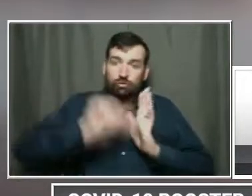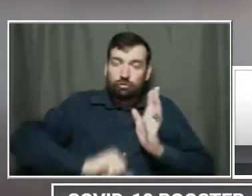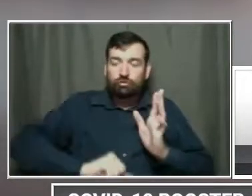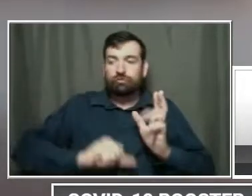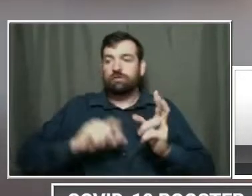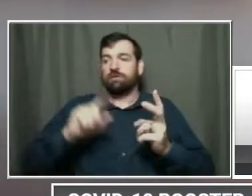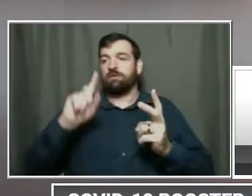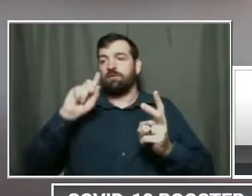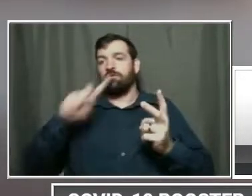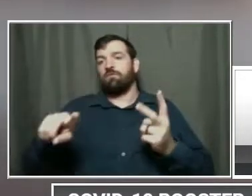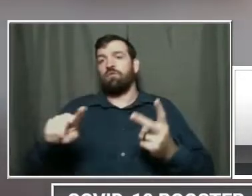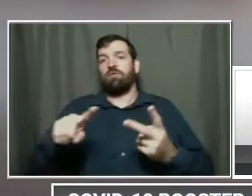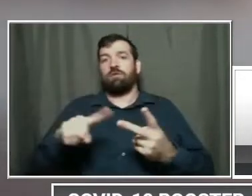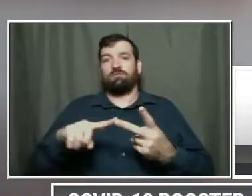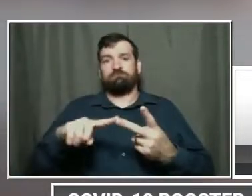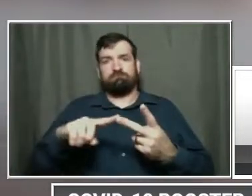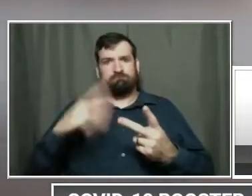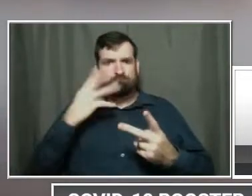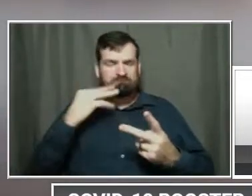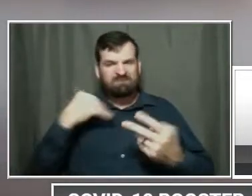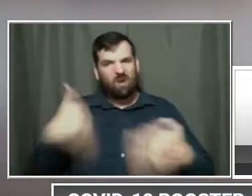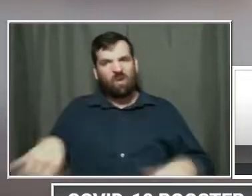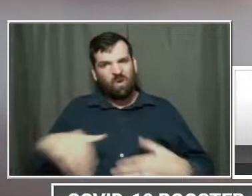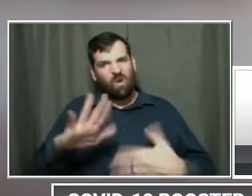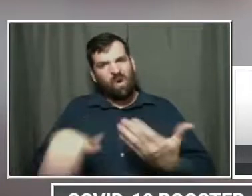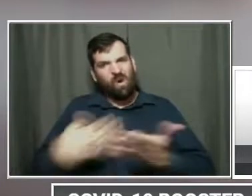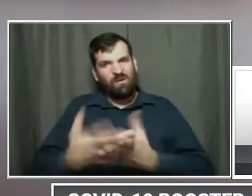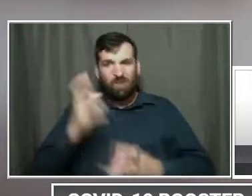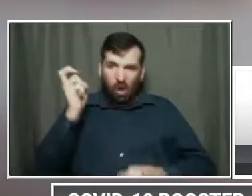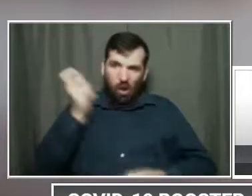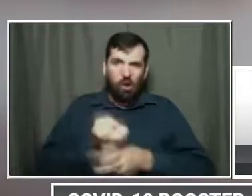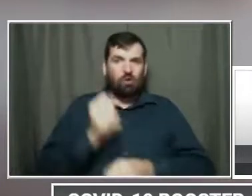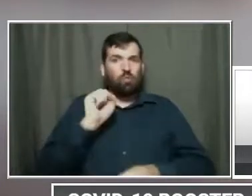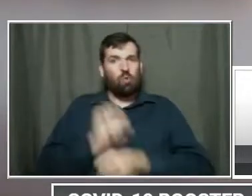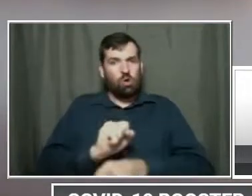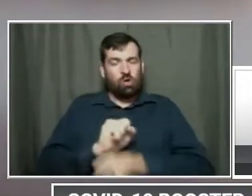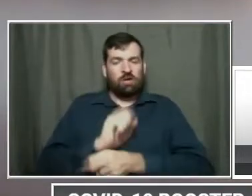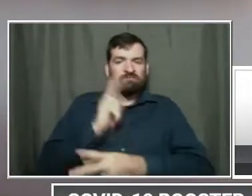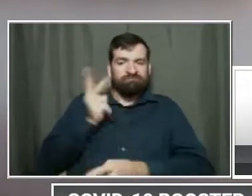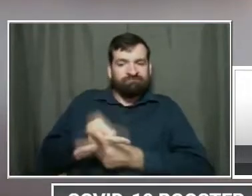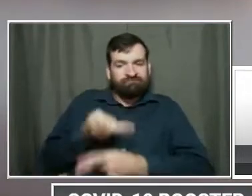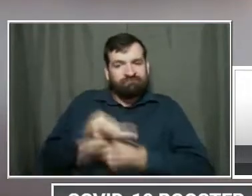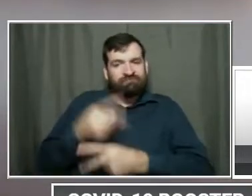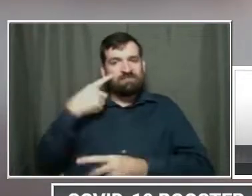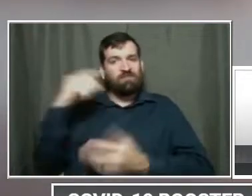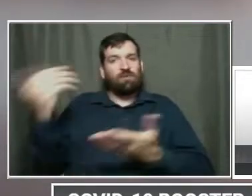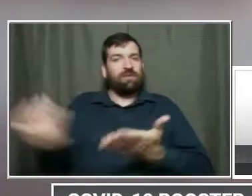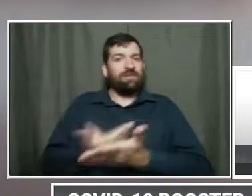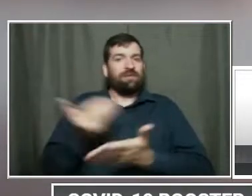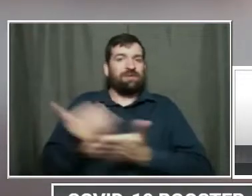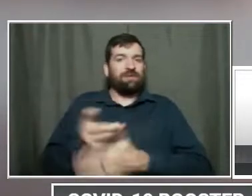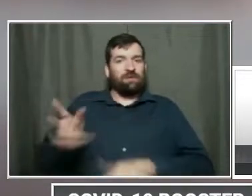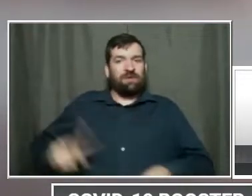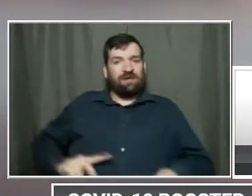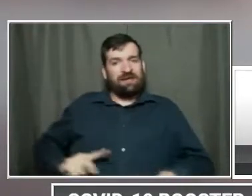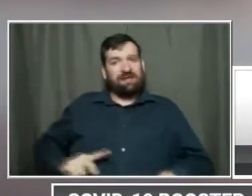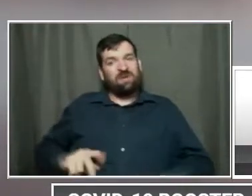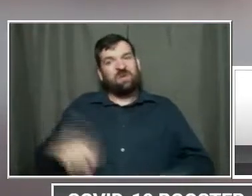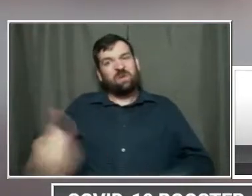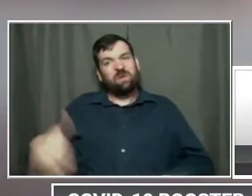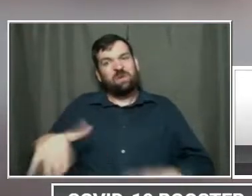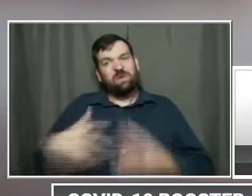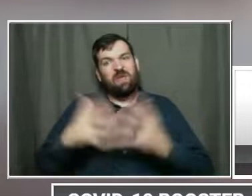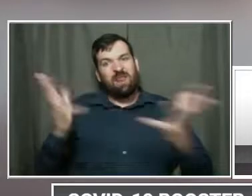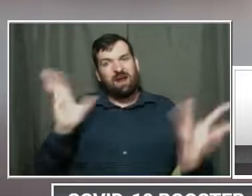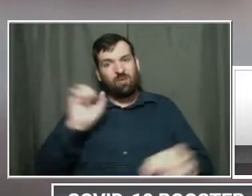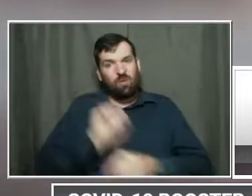through all of the hard work of being a recipient. Caring for the new organ can be a lot of work.